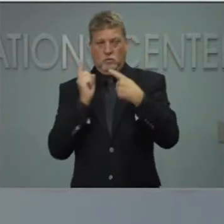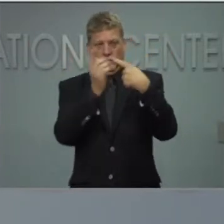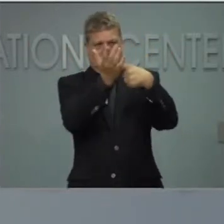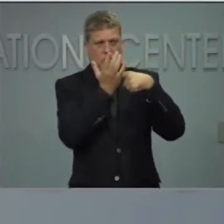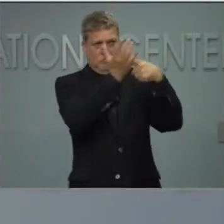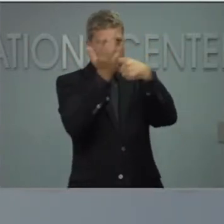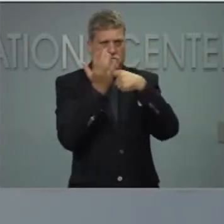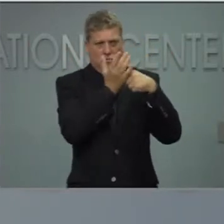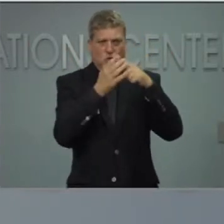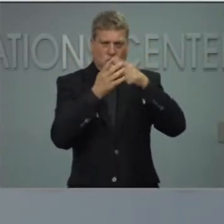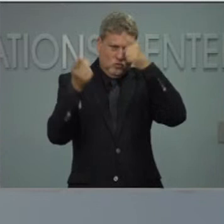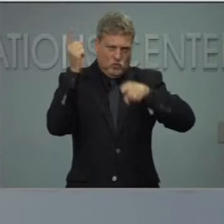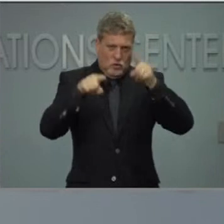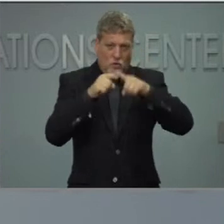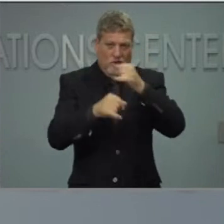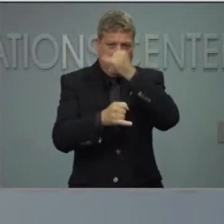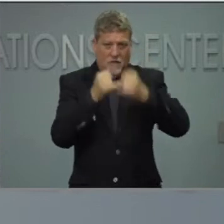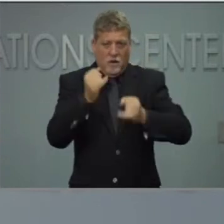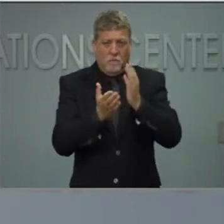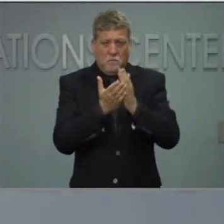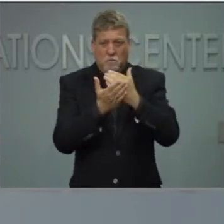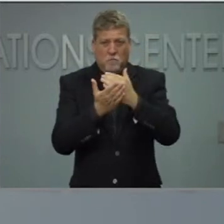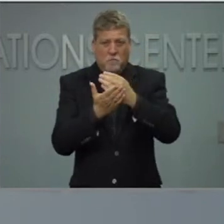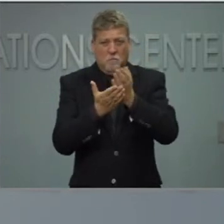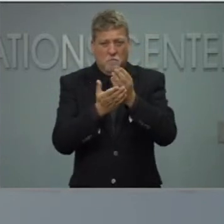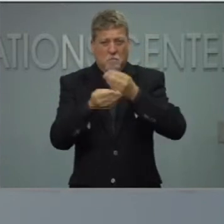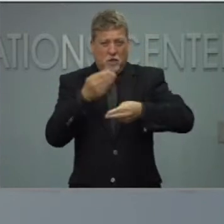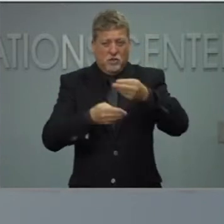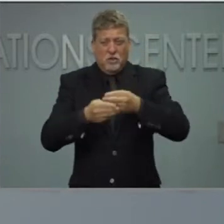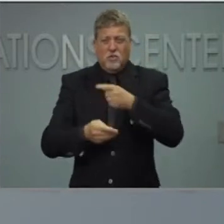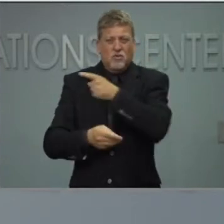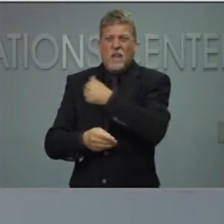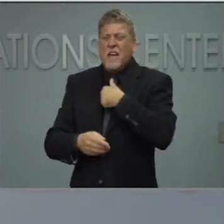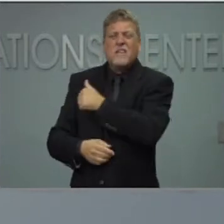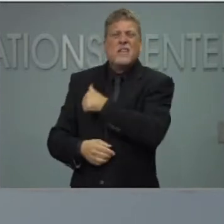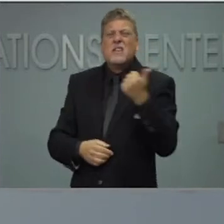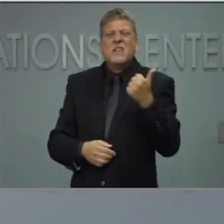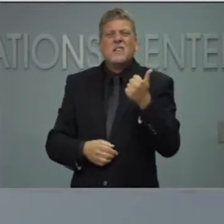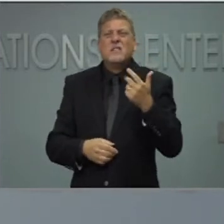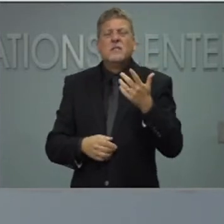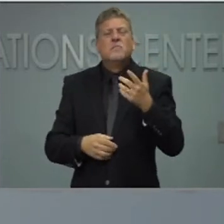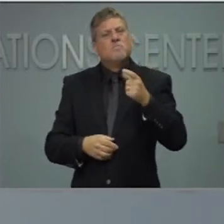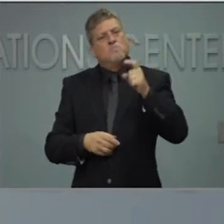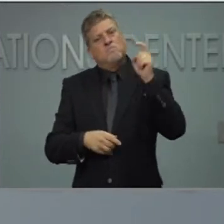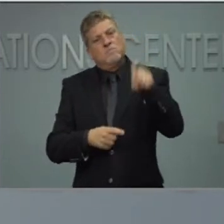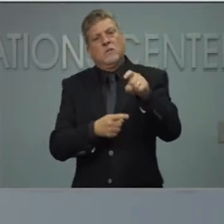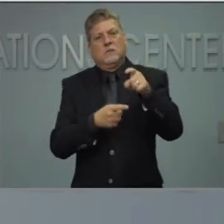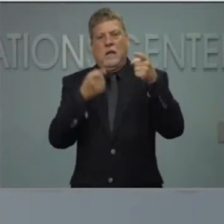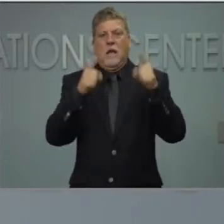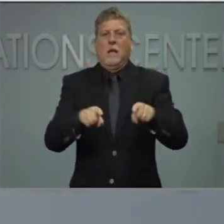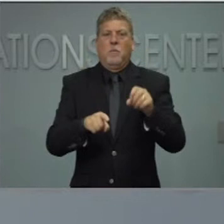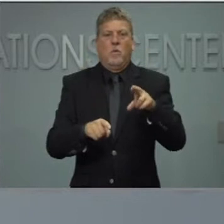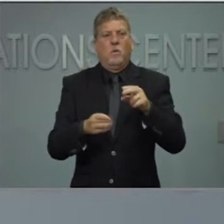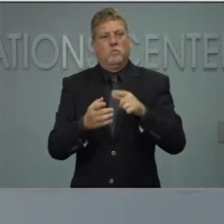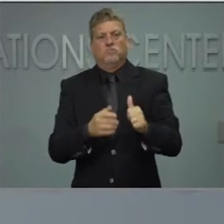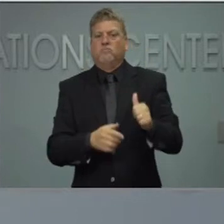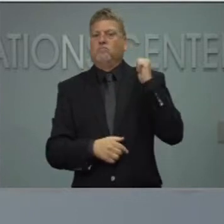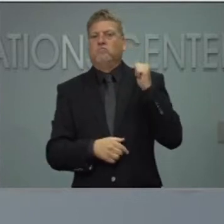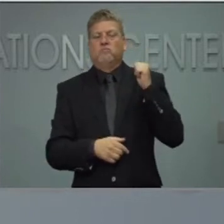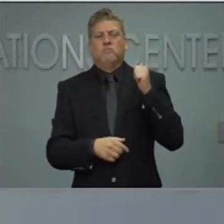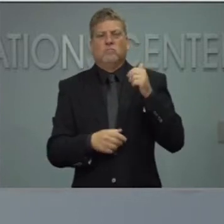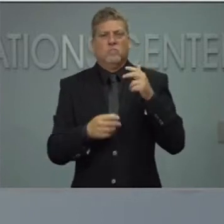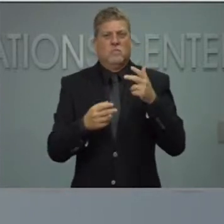things that you'll really, stress when you, assuming you are meeting in person or however with Berger and Moore